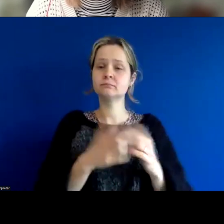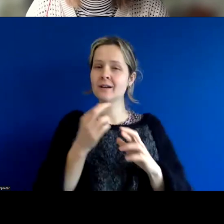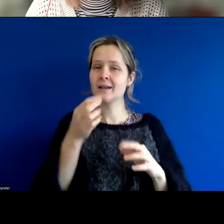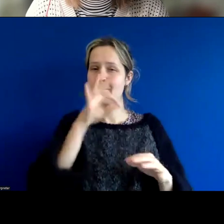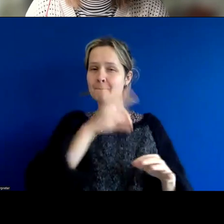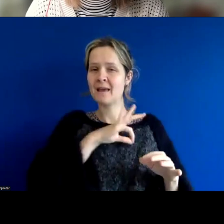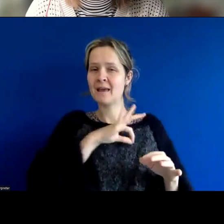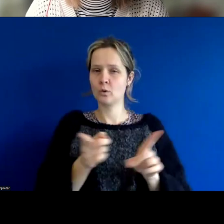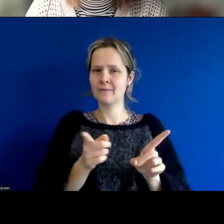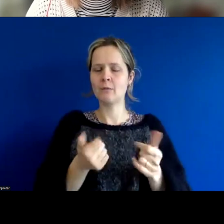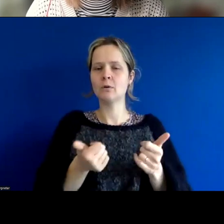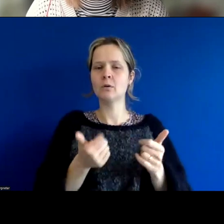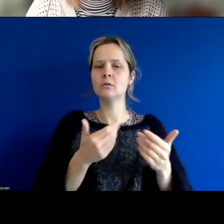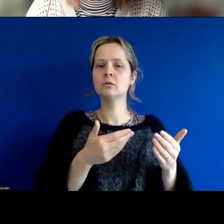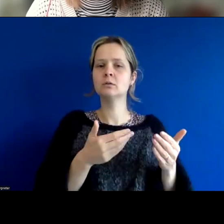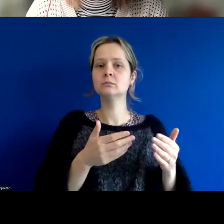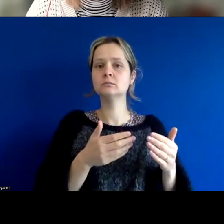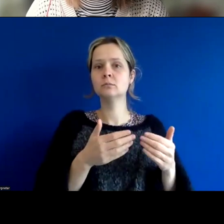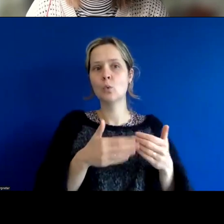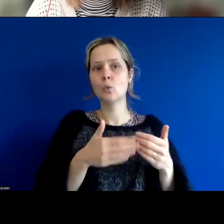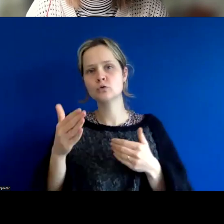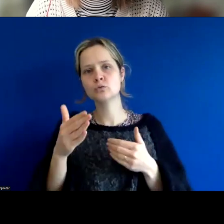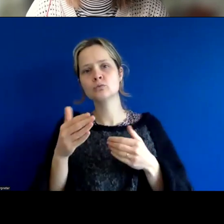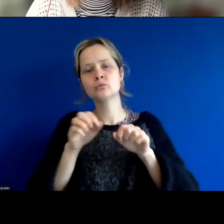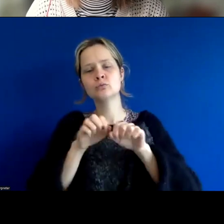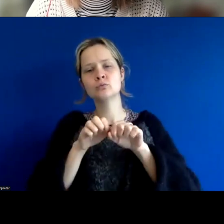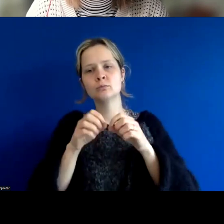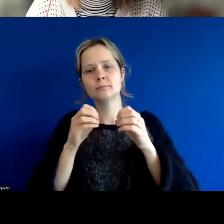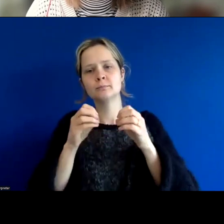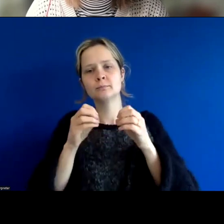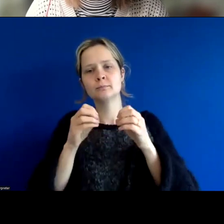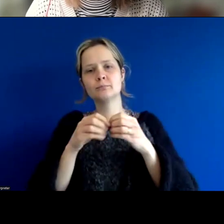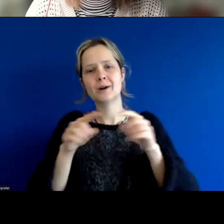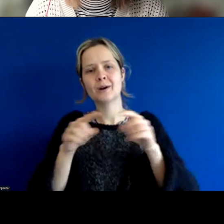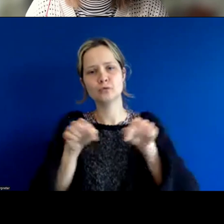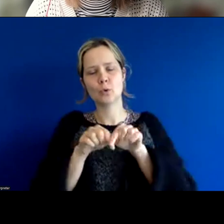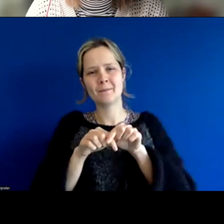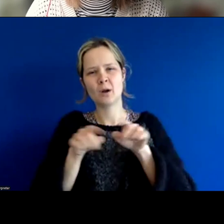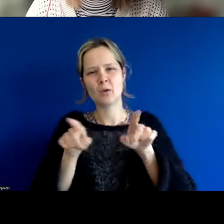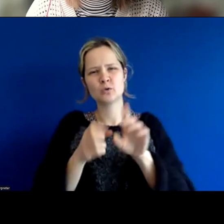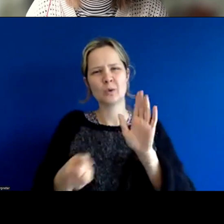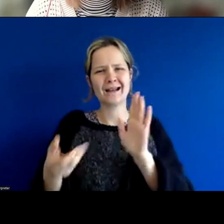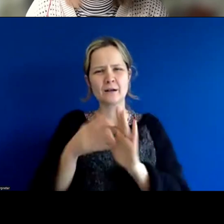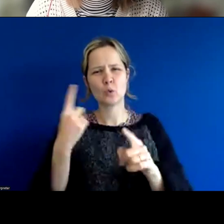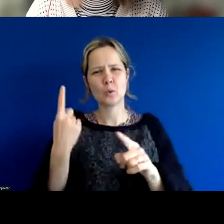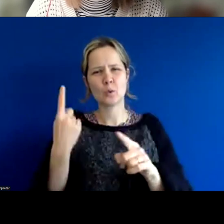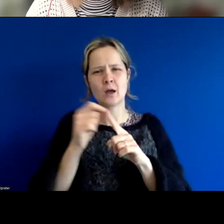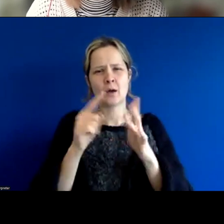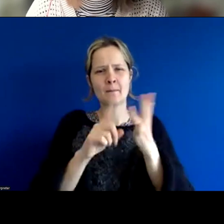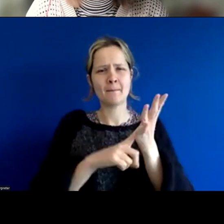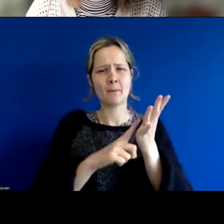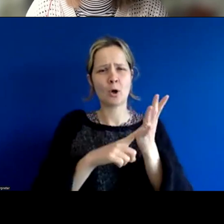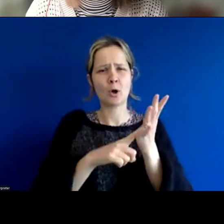We'll move on to the breakouts, but I might, well, just try and add a quick poll question, if that's okay, Ria and